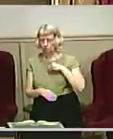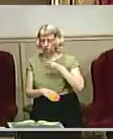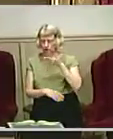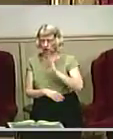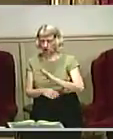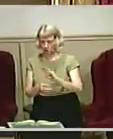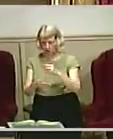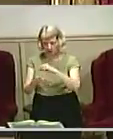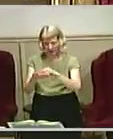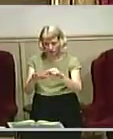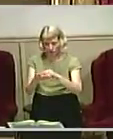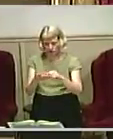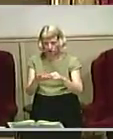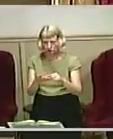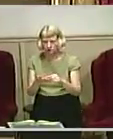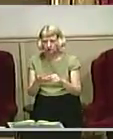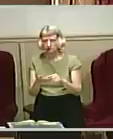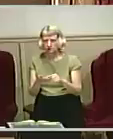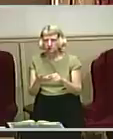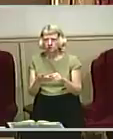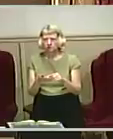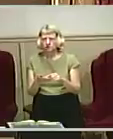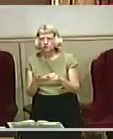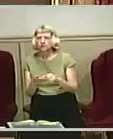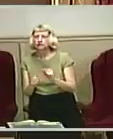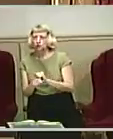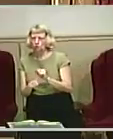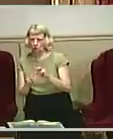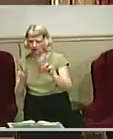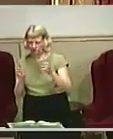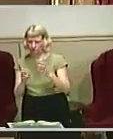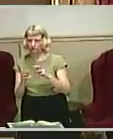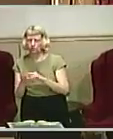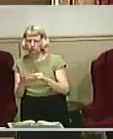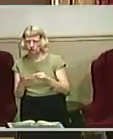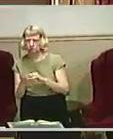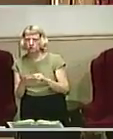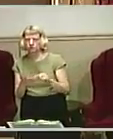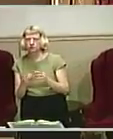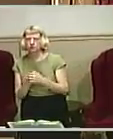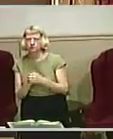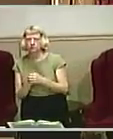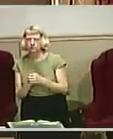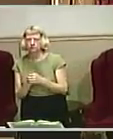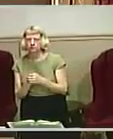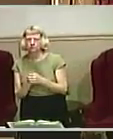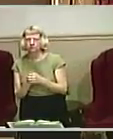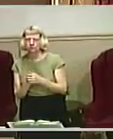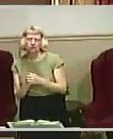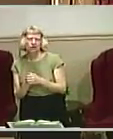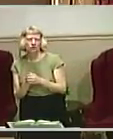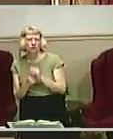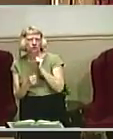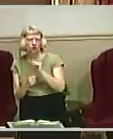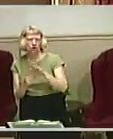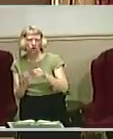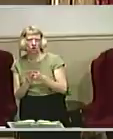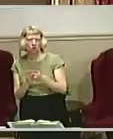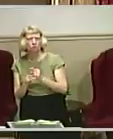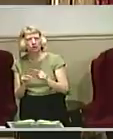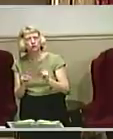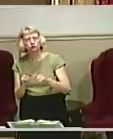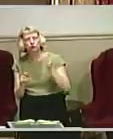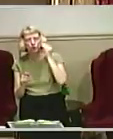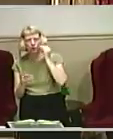one? We all know that one too, because that's Awana. And so we all went through Awana. Not all of us went through Awana. I understand that,